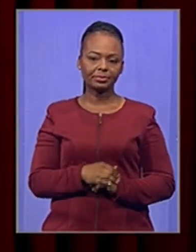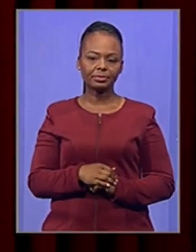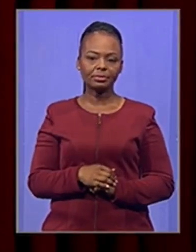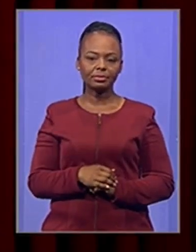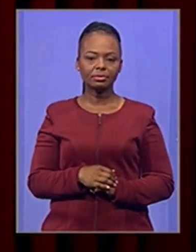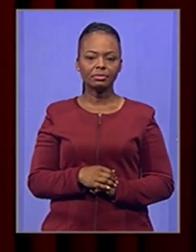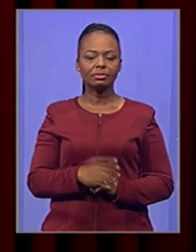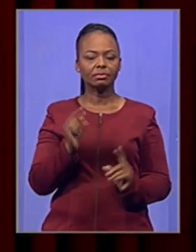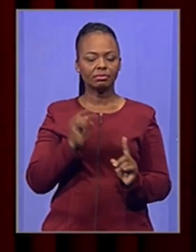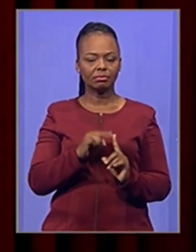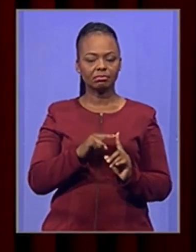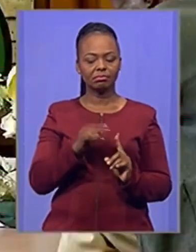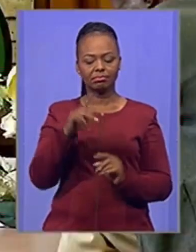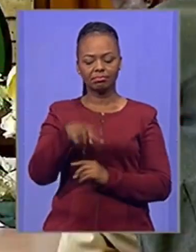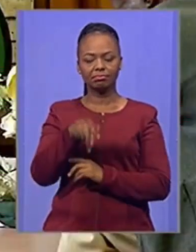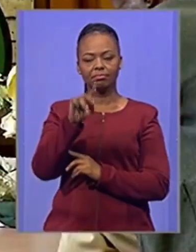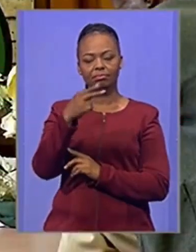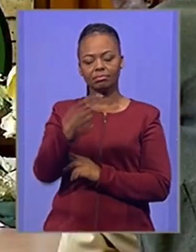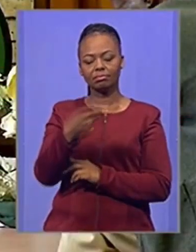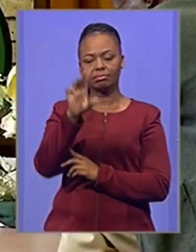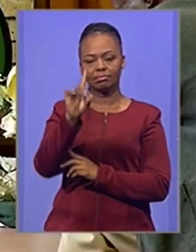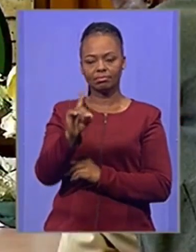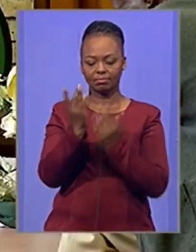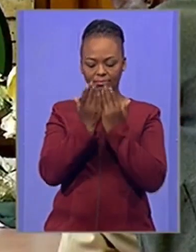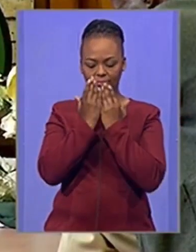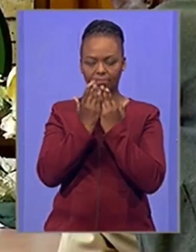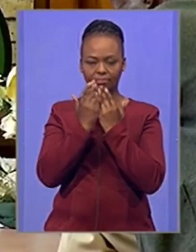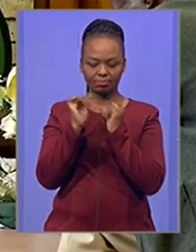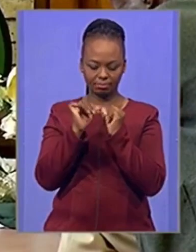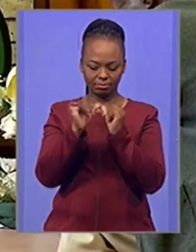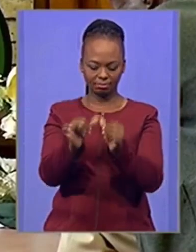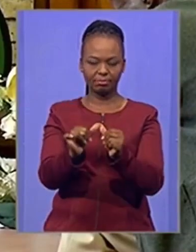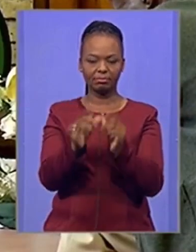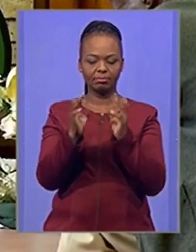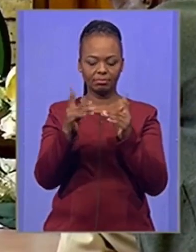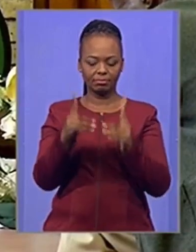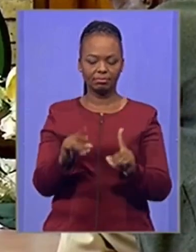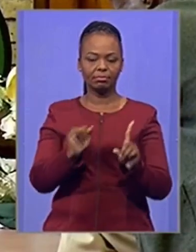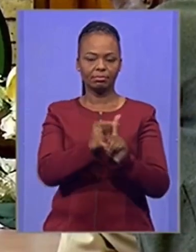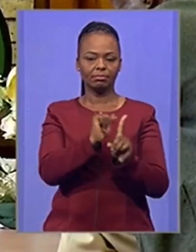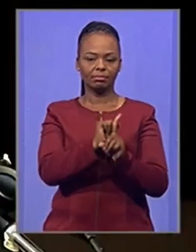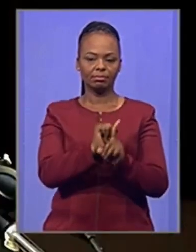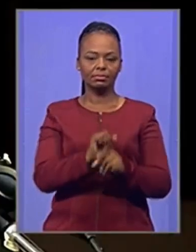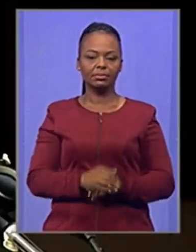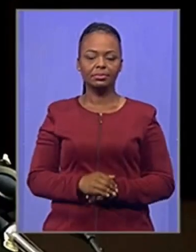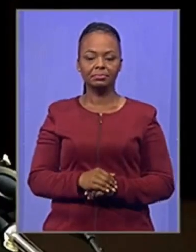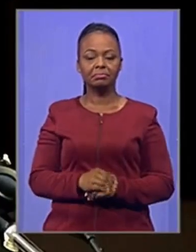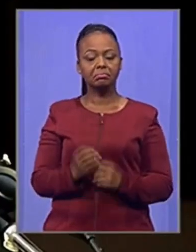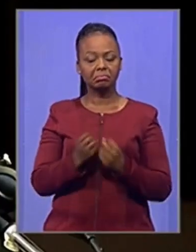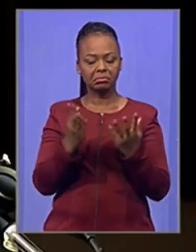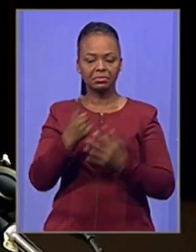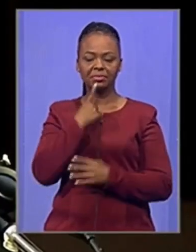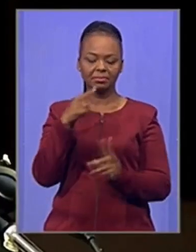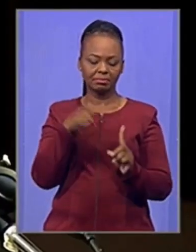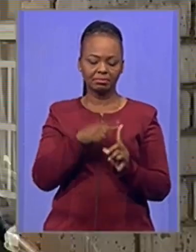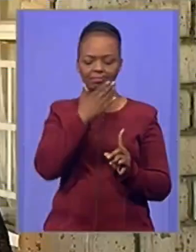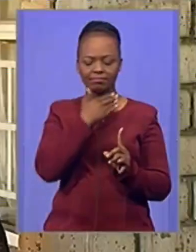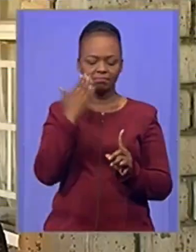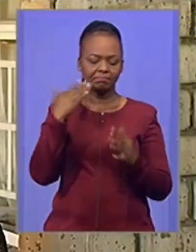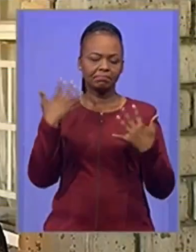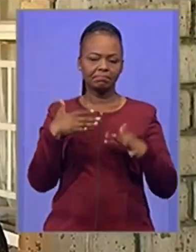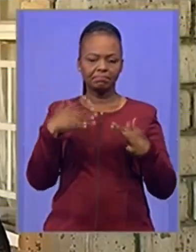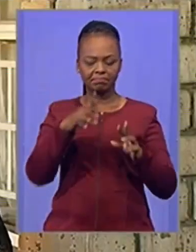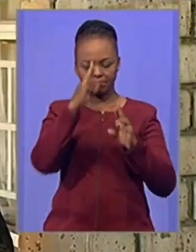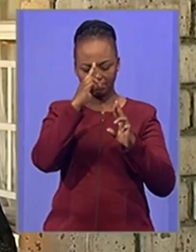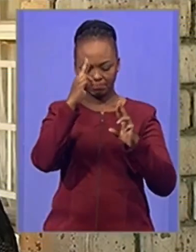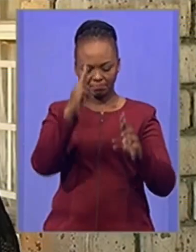o ne a dira PhD ka nako ya loso lwa gagwe. Di bui di bega gore o ne a na le botho ebile a rata metlae. Ke